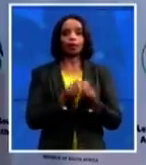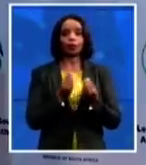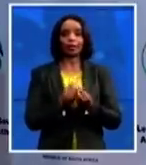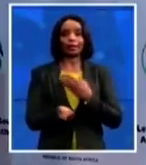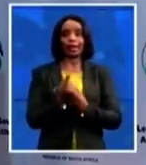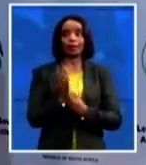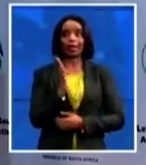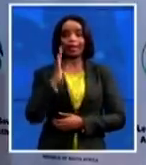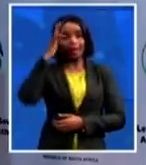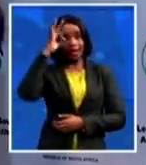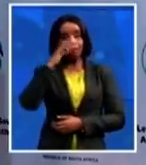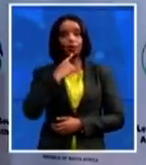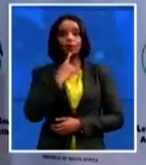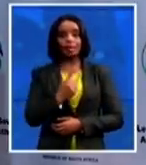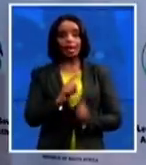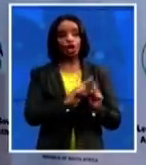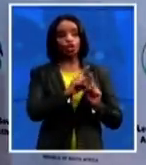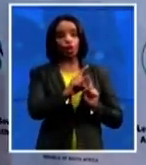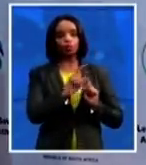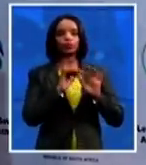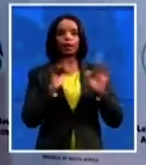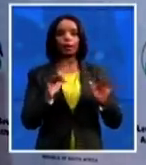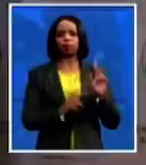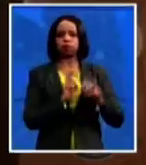you don't want to actually suffer that damage again.